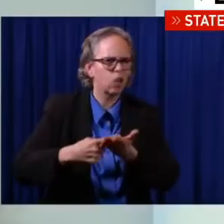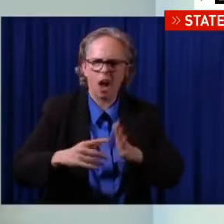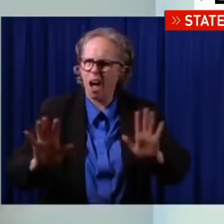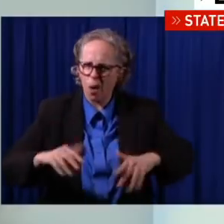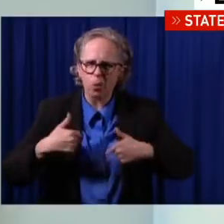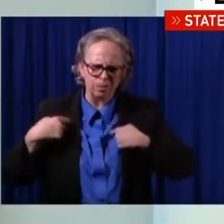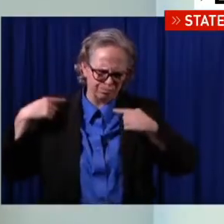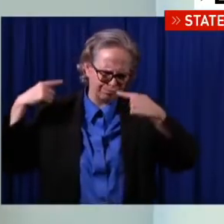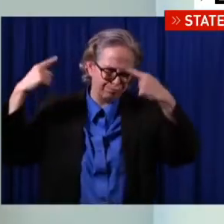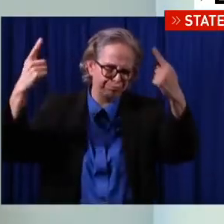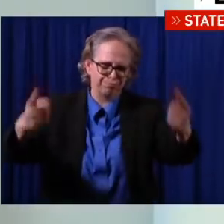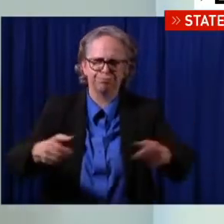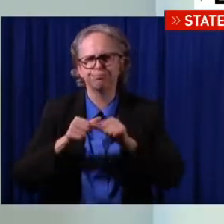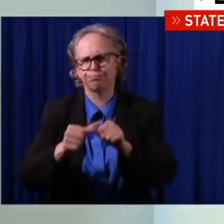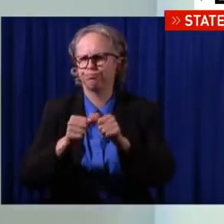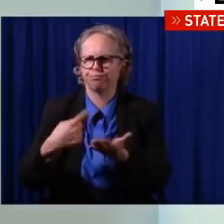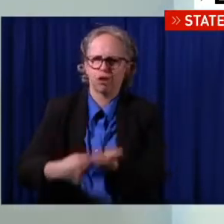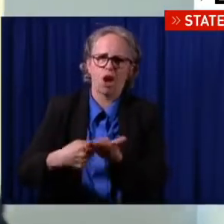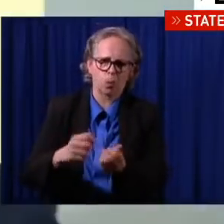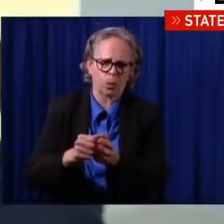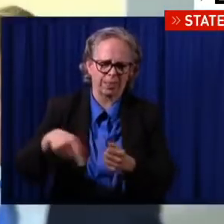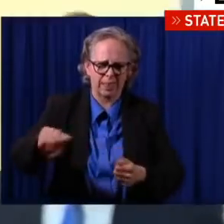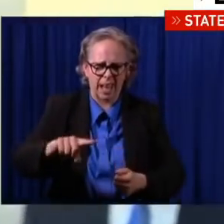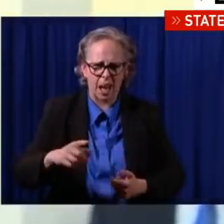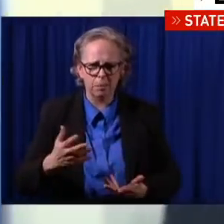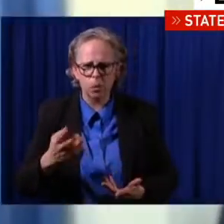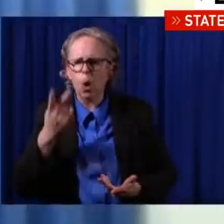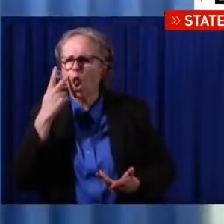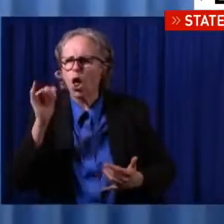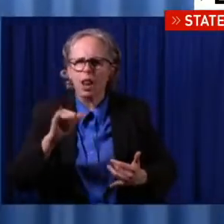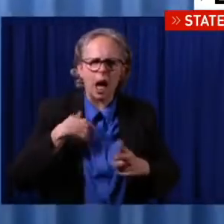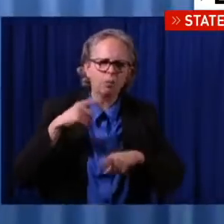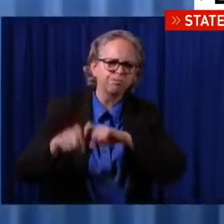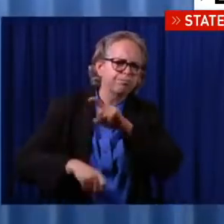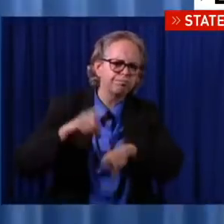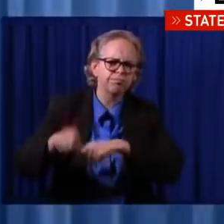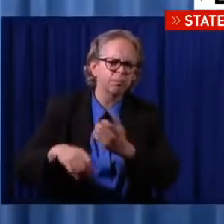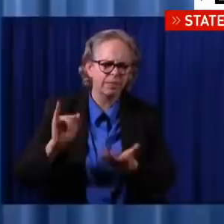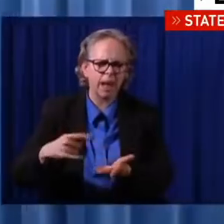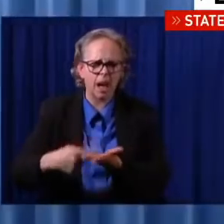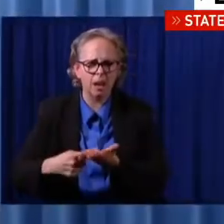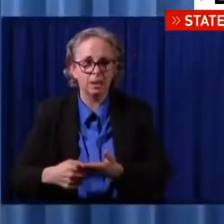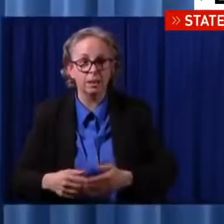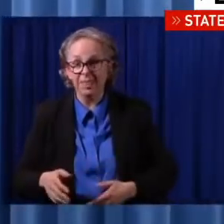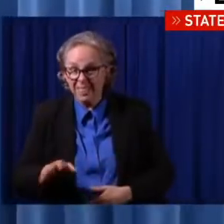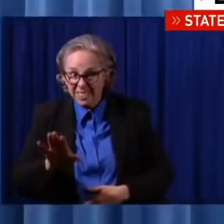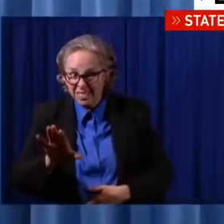what success could look like. And I think if we could, we could broaden the question